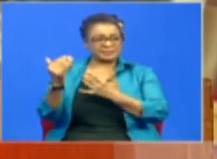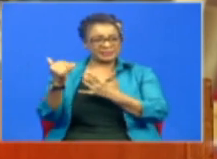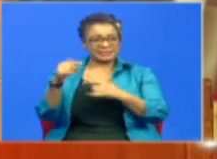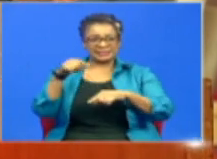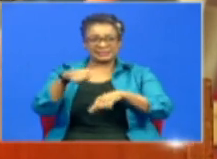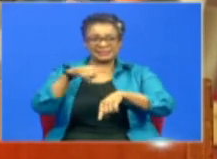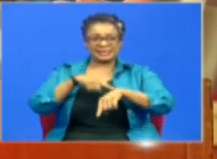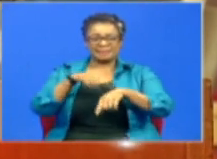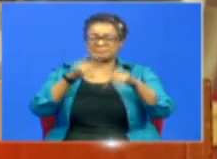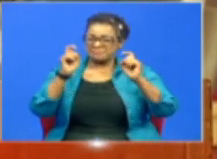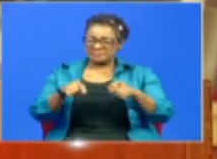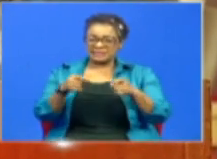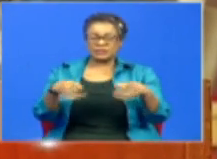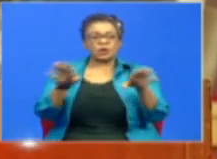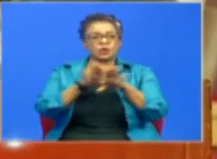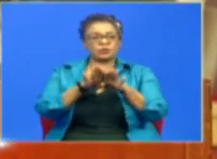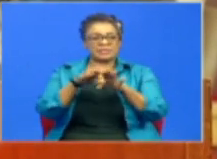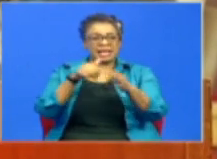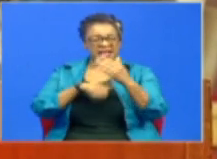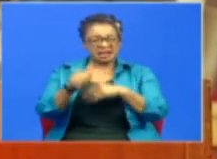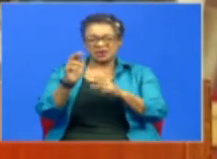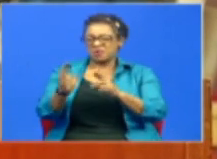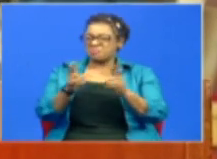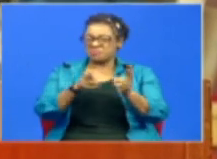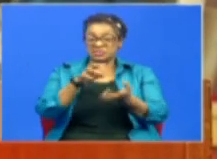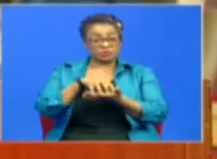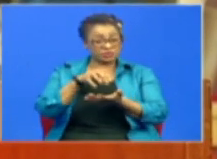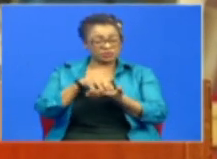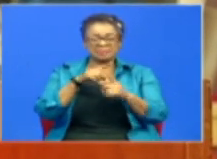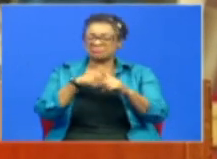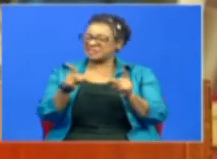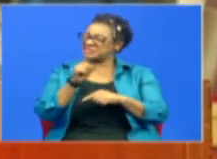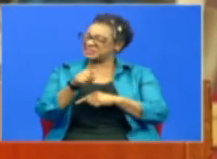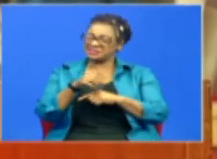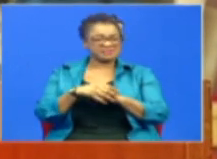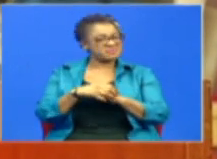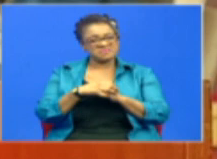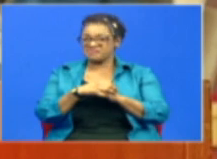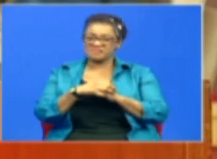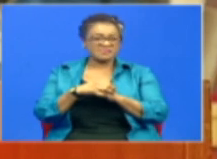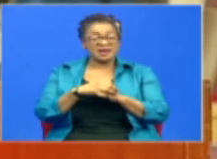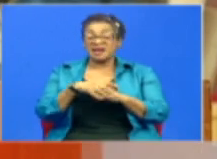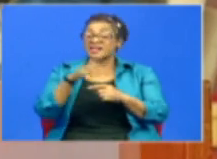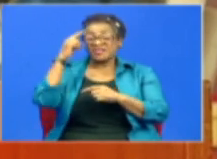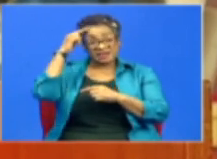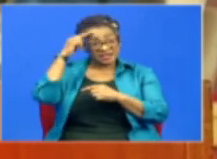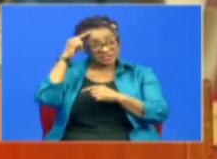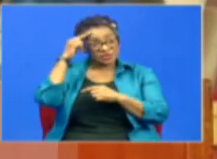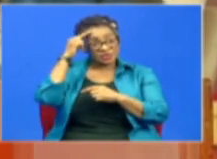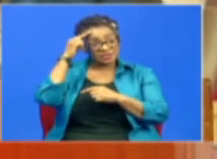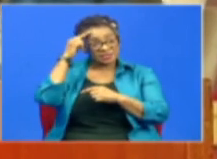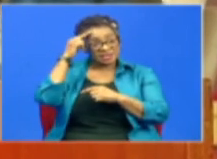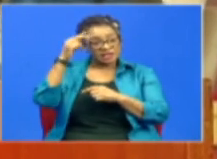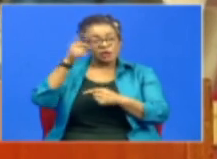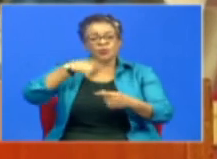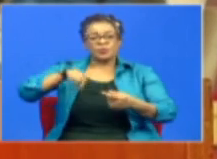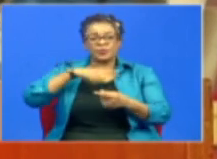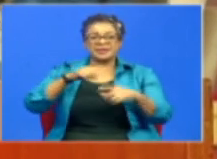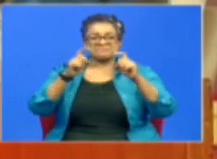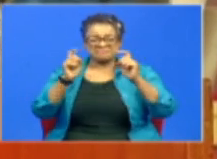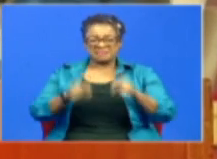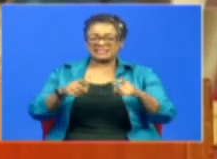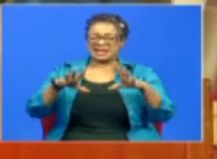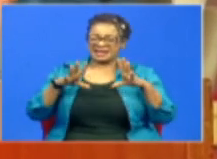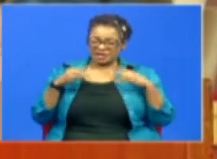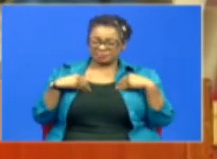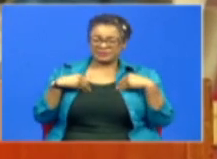to close under normal circumstances. But this is not the case. And the reason is that we have to adapt to